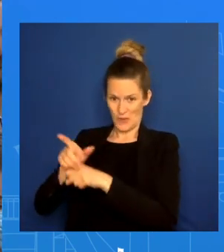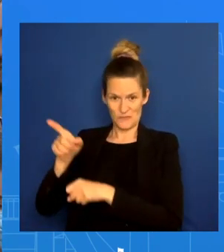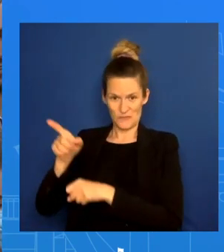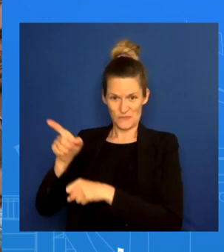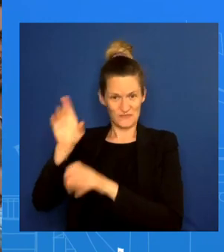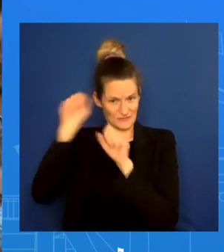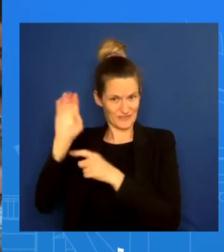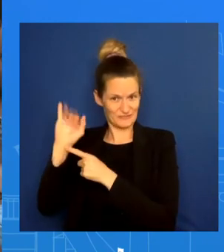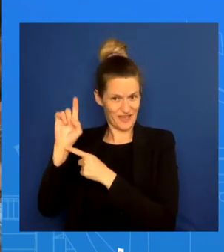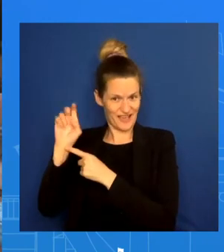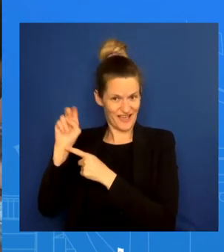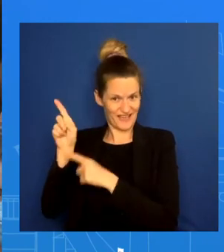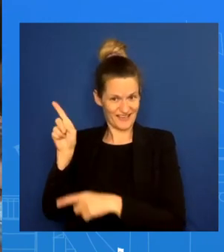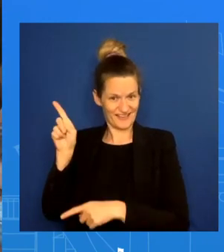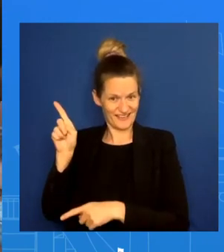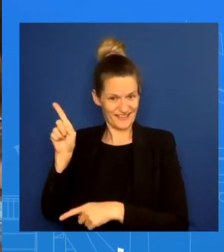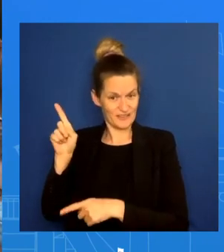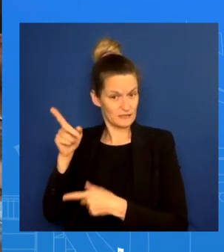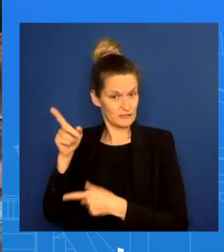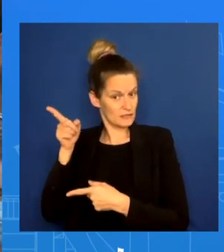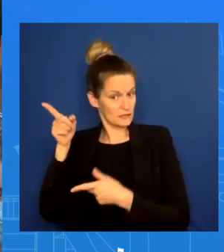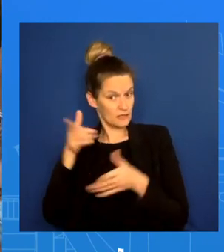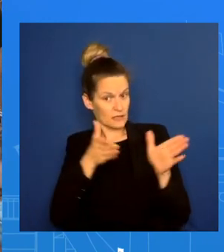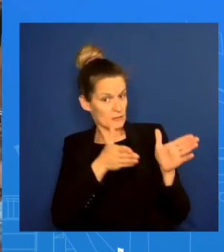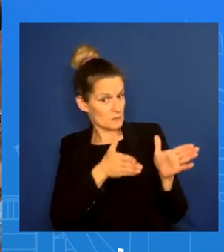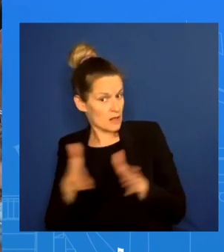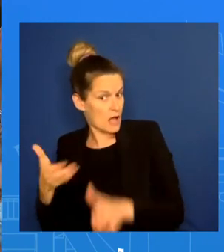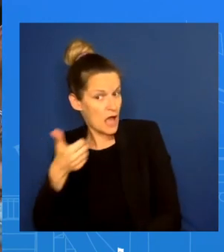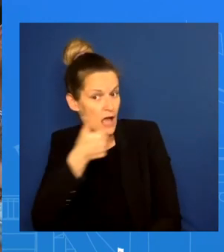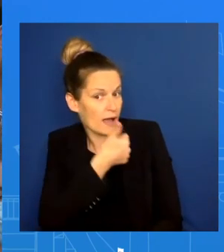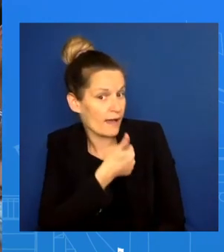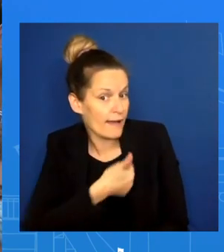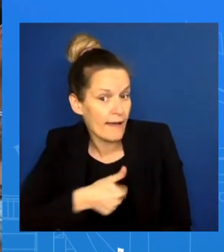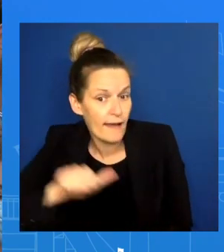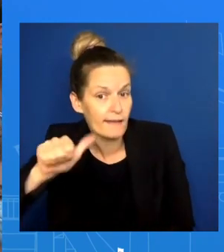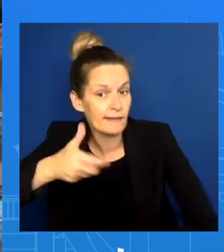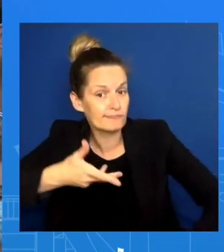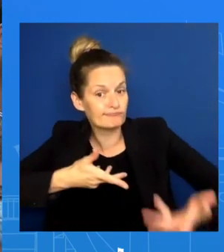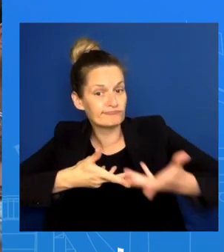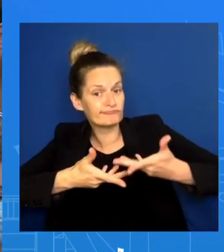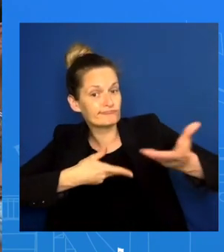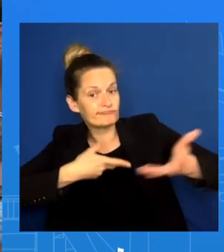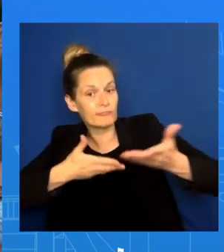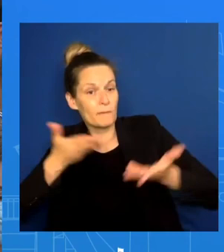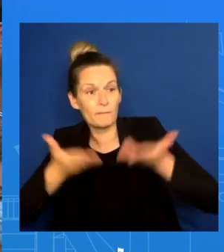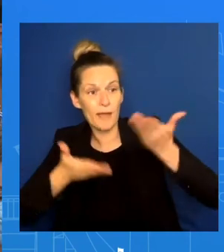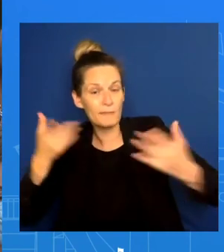any talk about an in-person summit with Xi? Because it's something you guys never, it just never